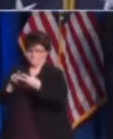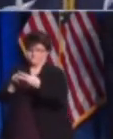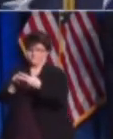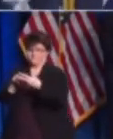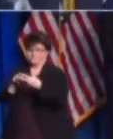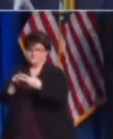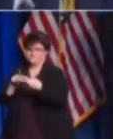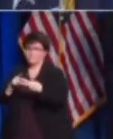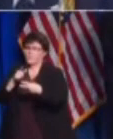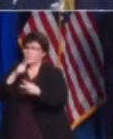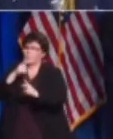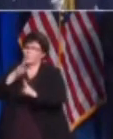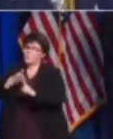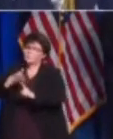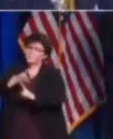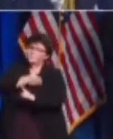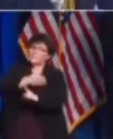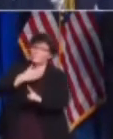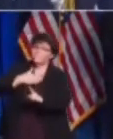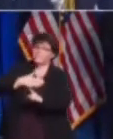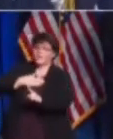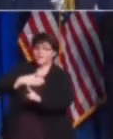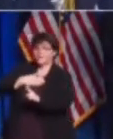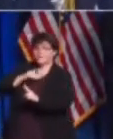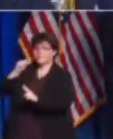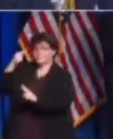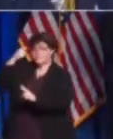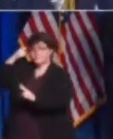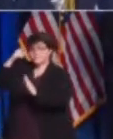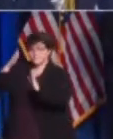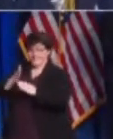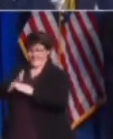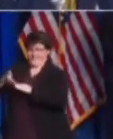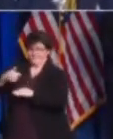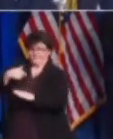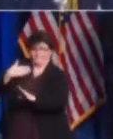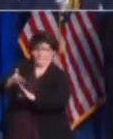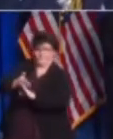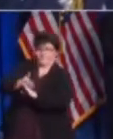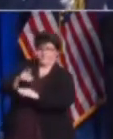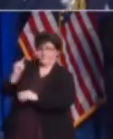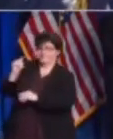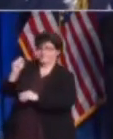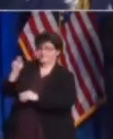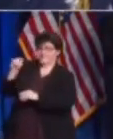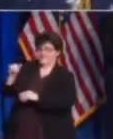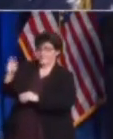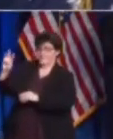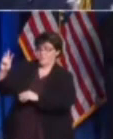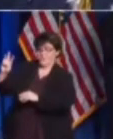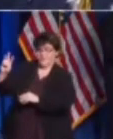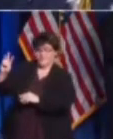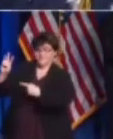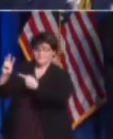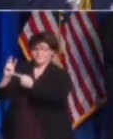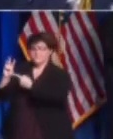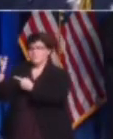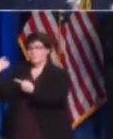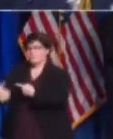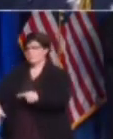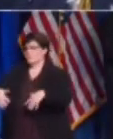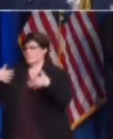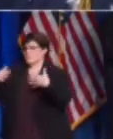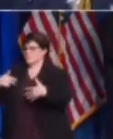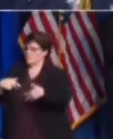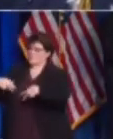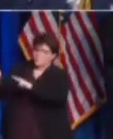me and after me. Nancy Wyman, those are very tall shoes that I still hope to